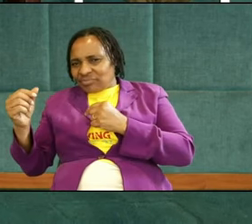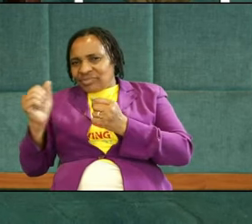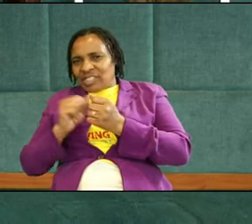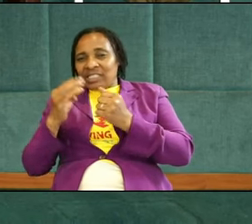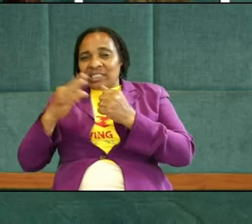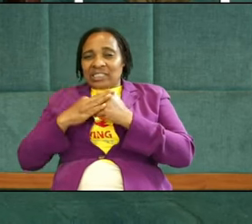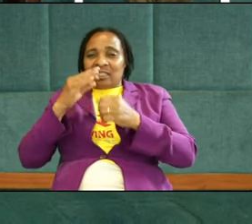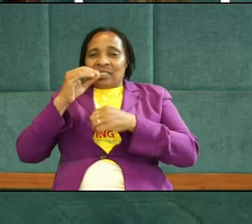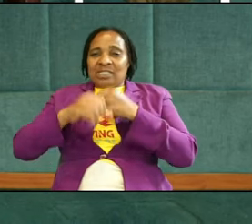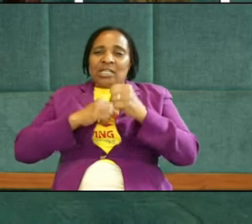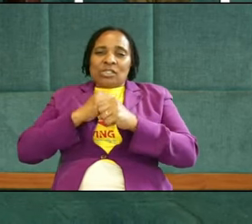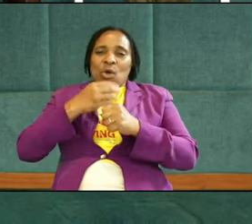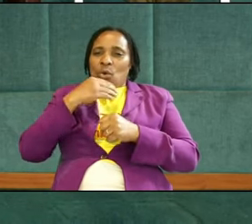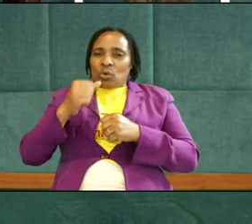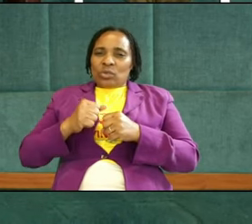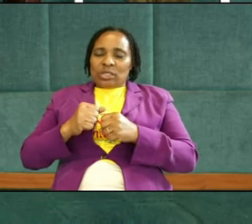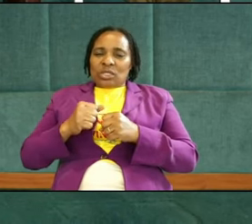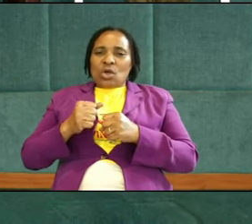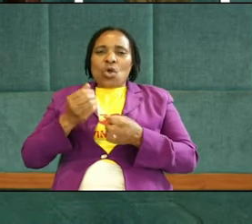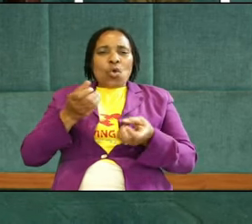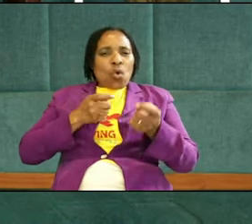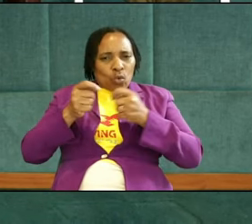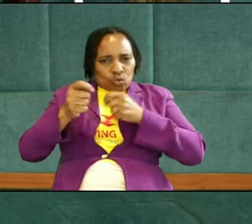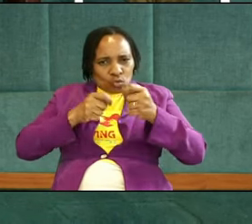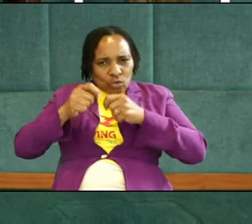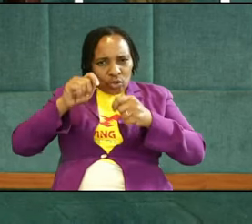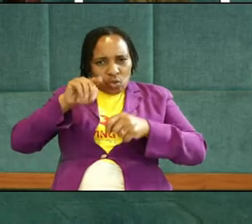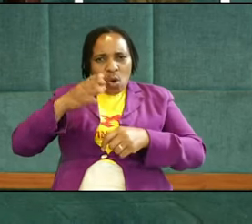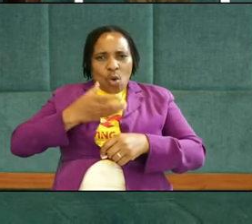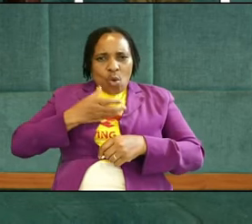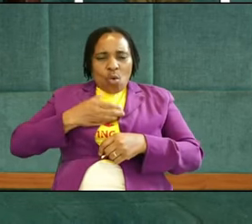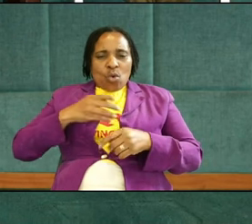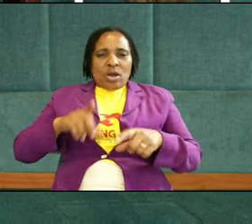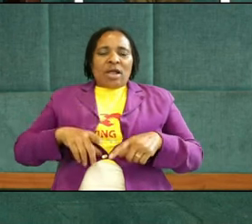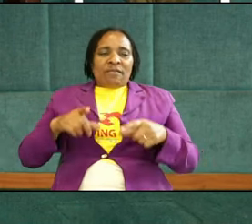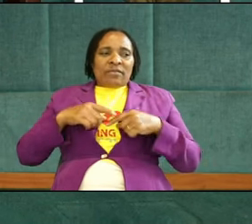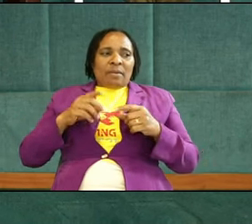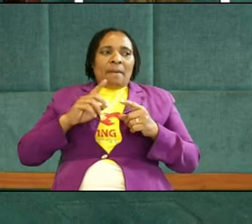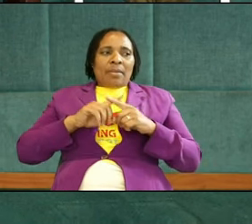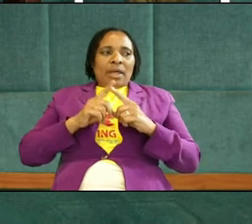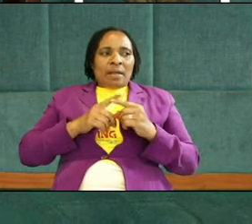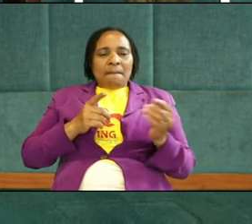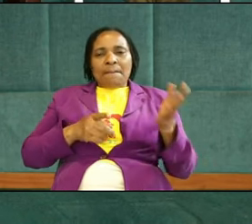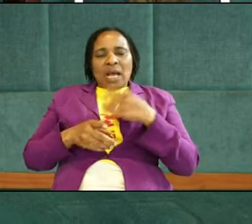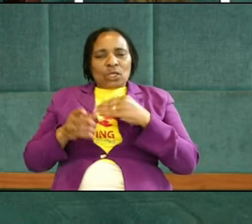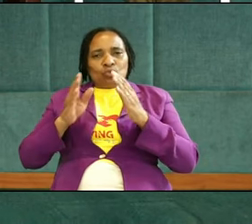around the time we start taking charge of our own lives. But then now back to our story.